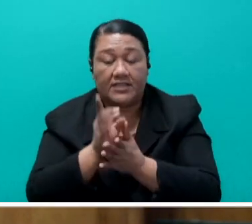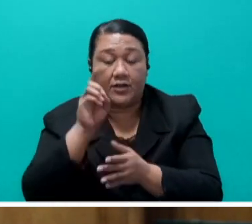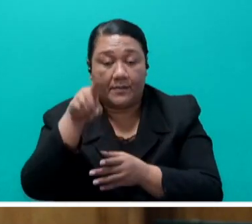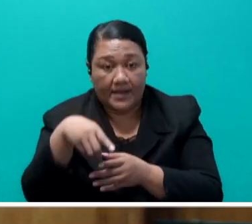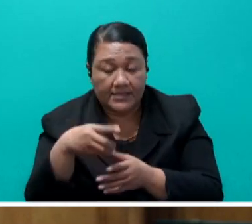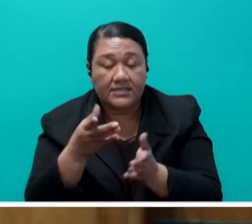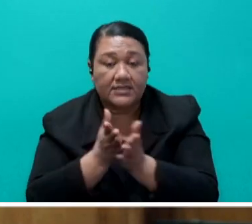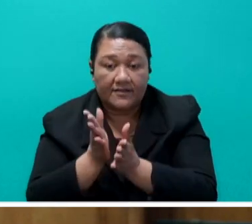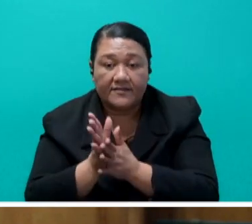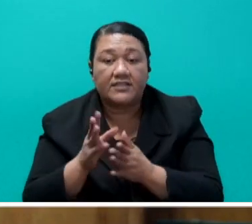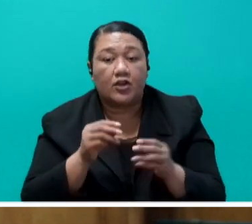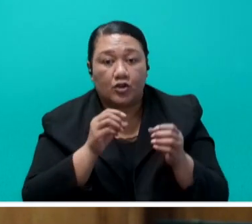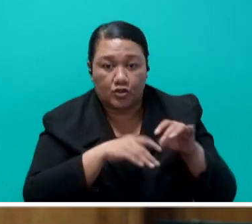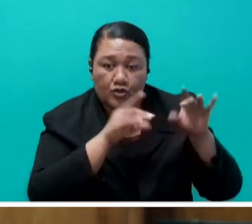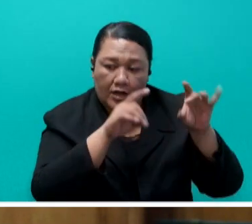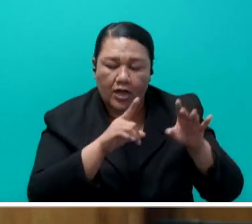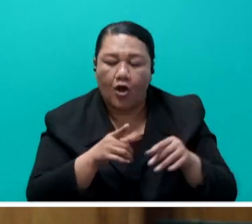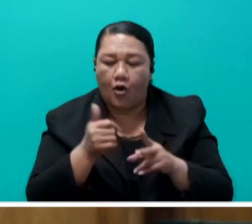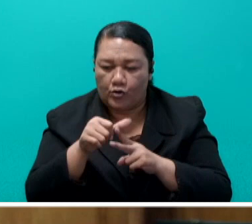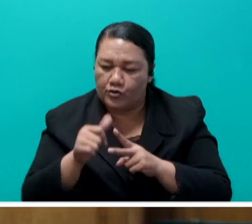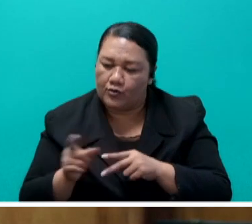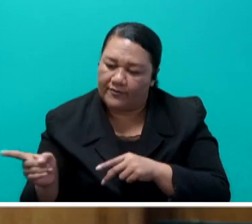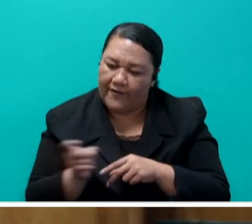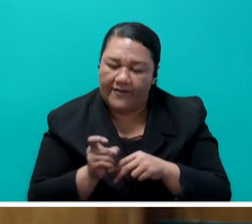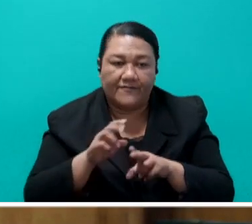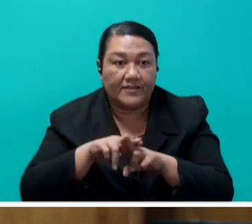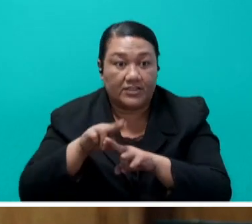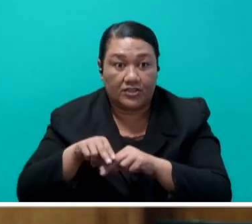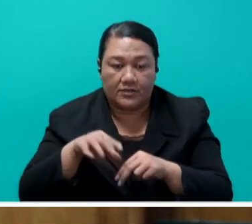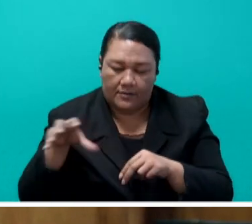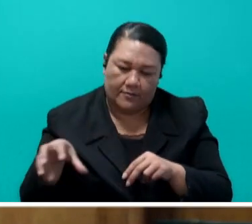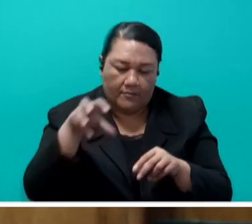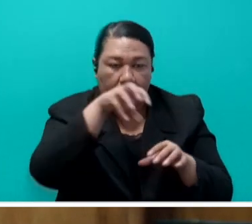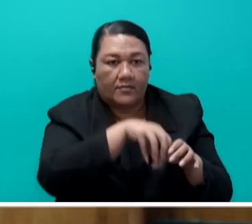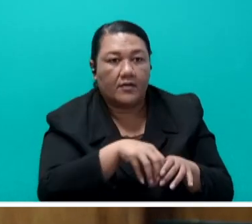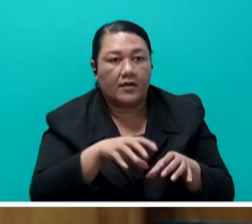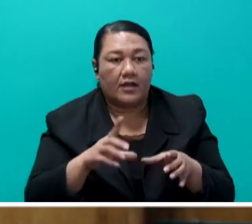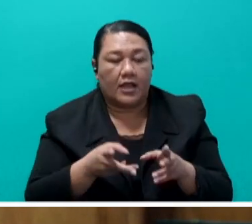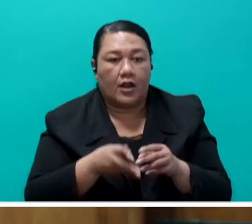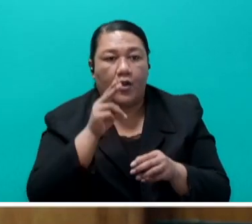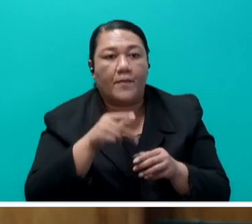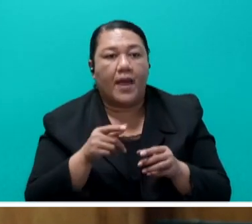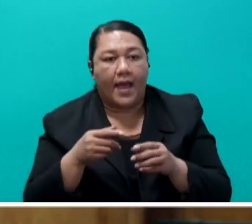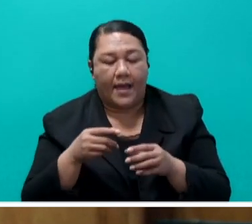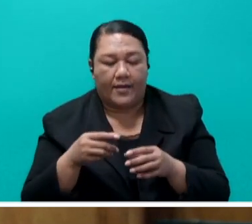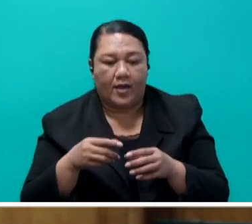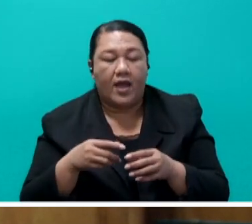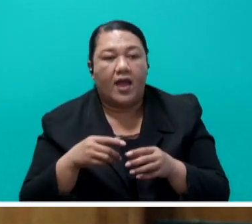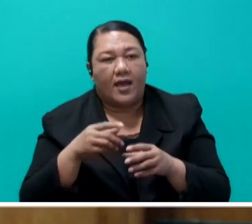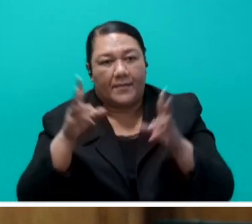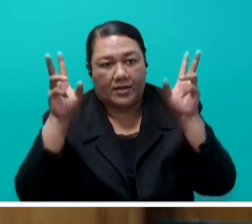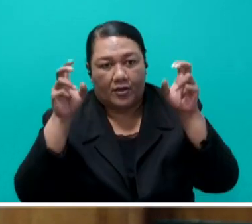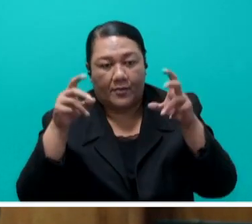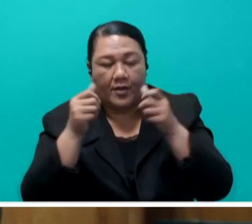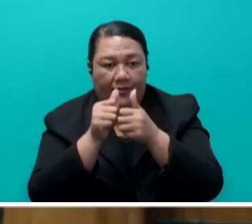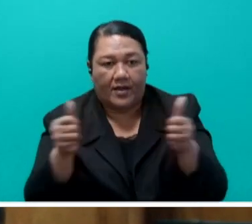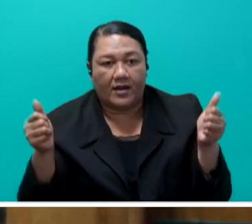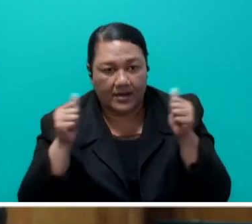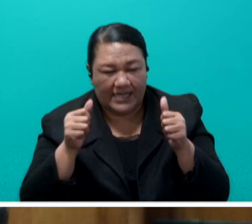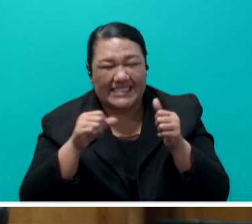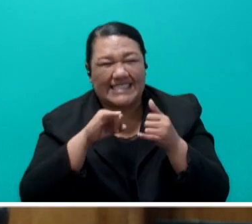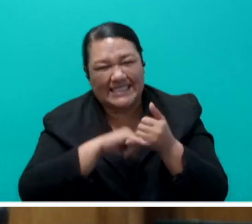has also invited Fiji to join the CANS group, which lobbies against agricultural subsidies.